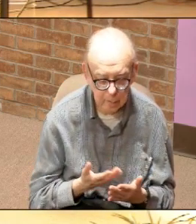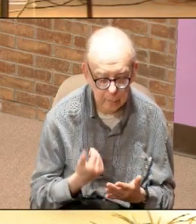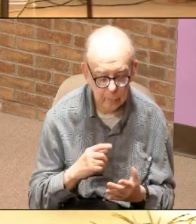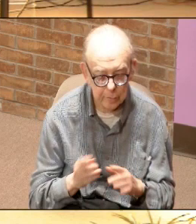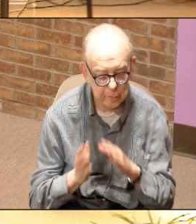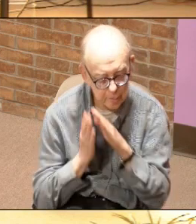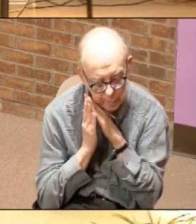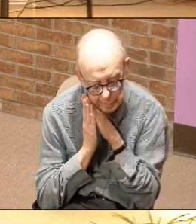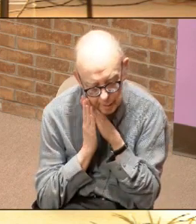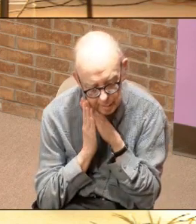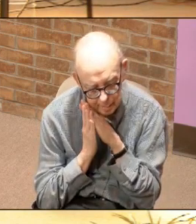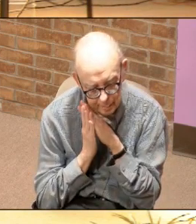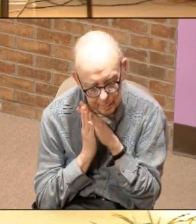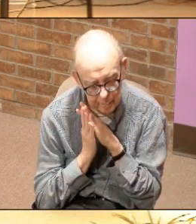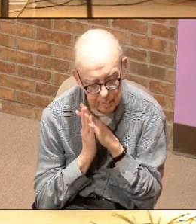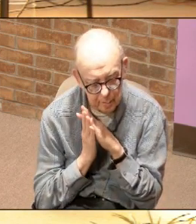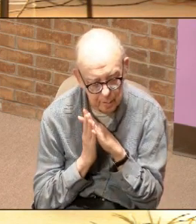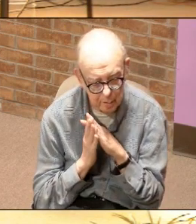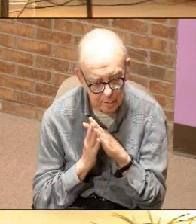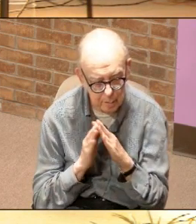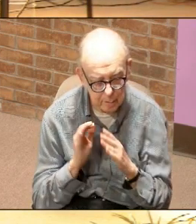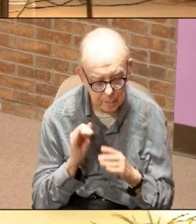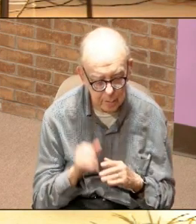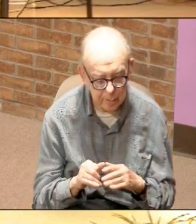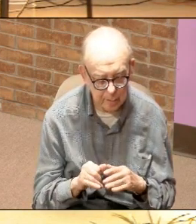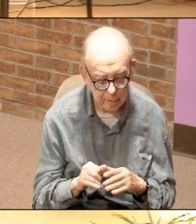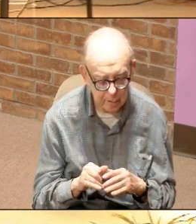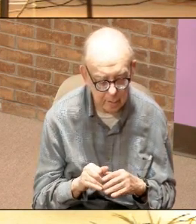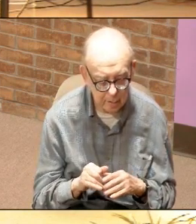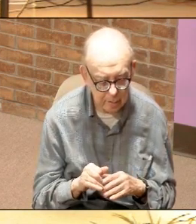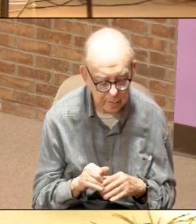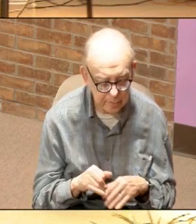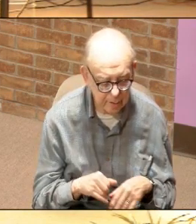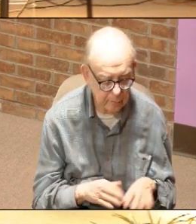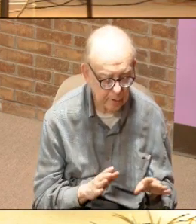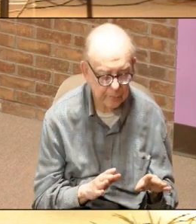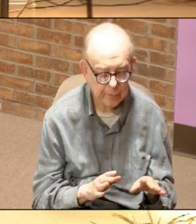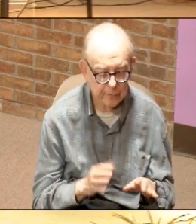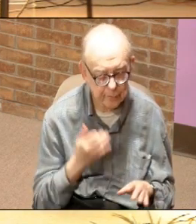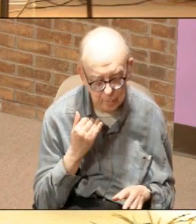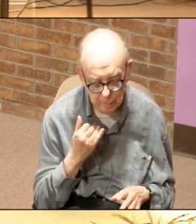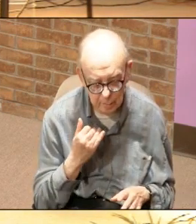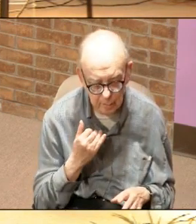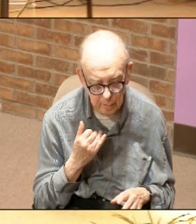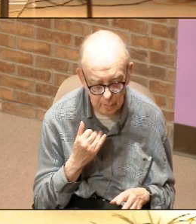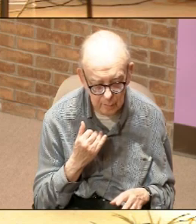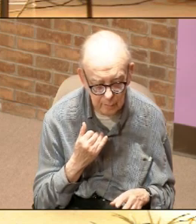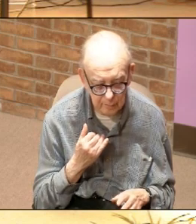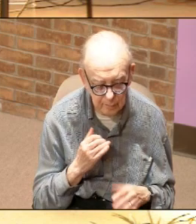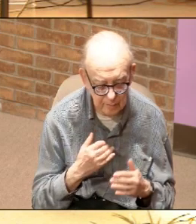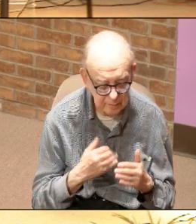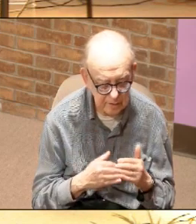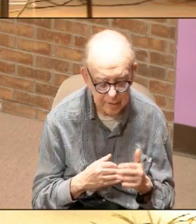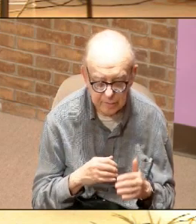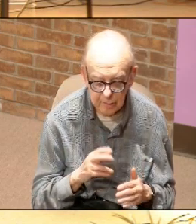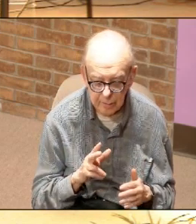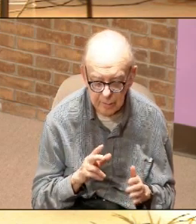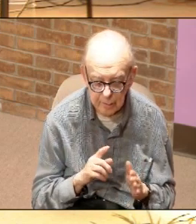go to bed, stay away from this thing for at least 30 minutes or so.